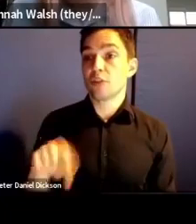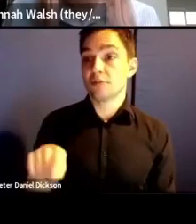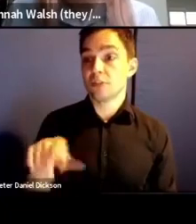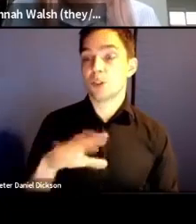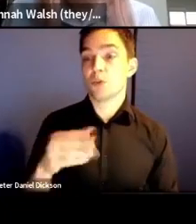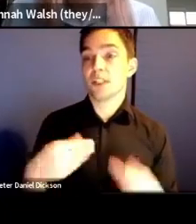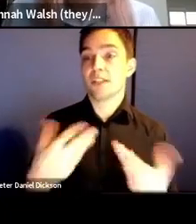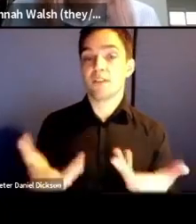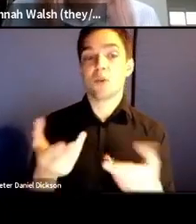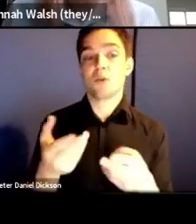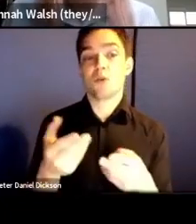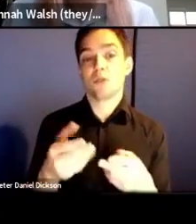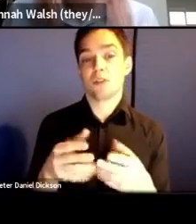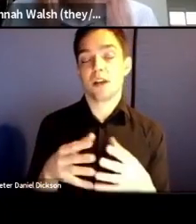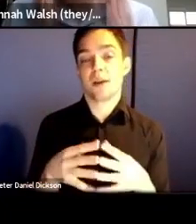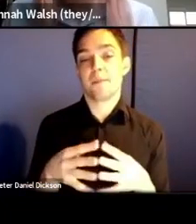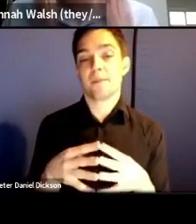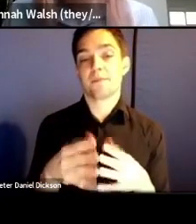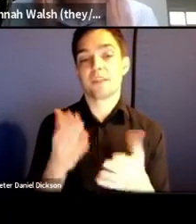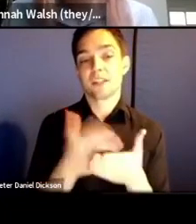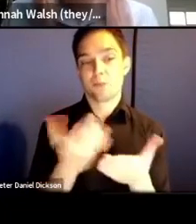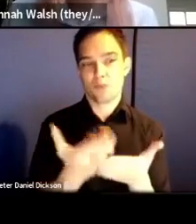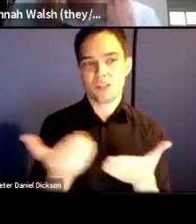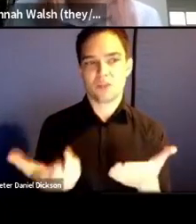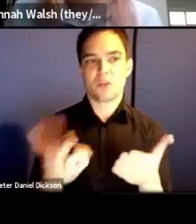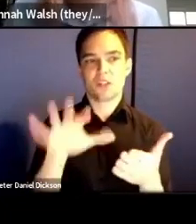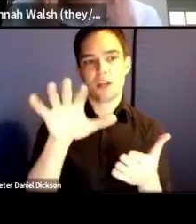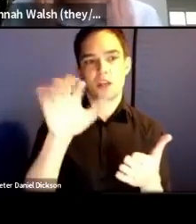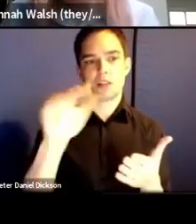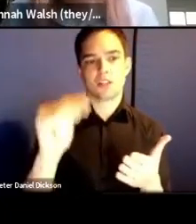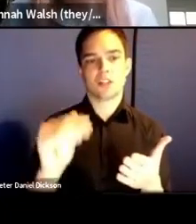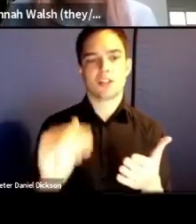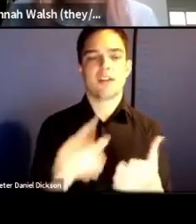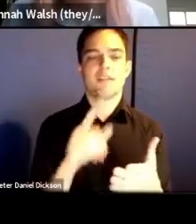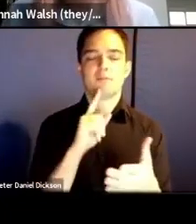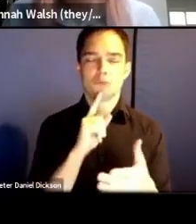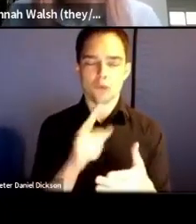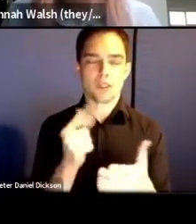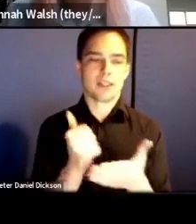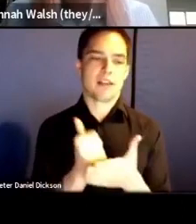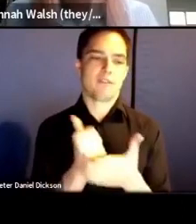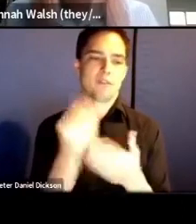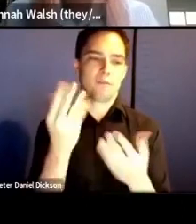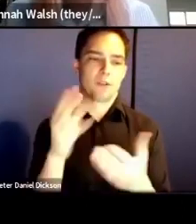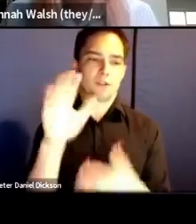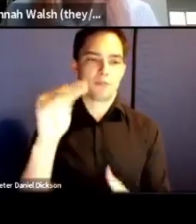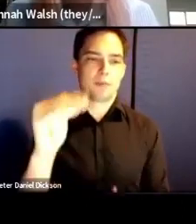you some resources that are extremely helpful.